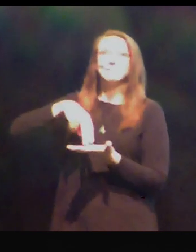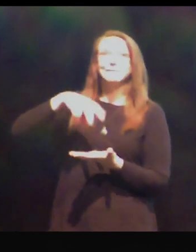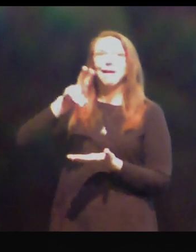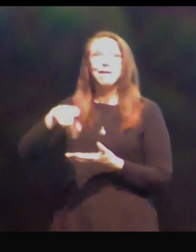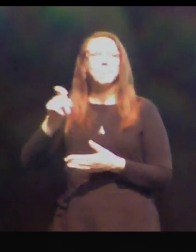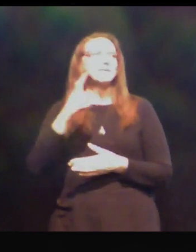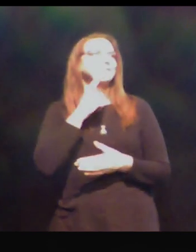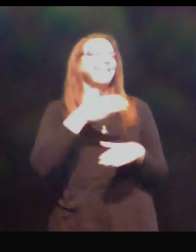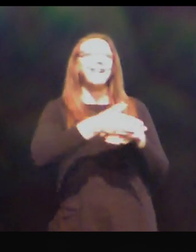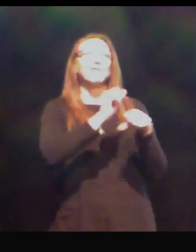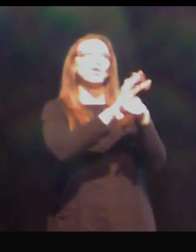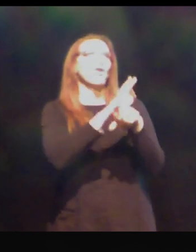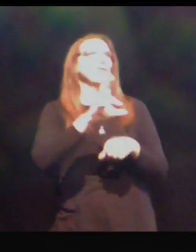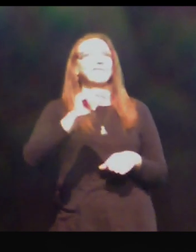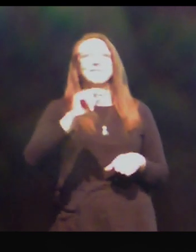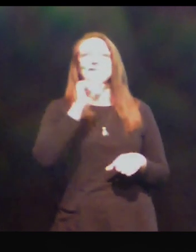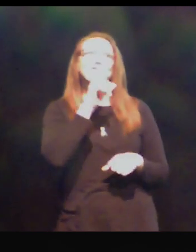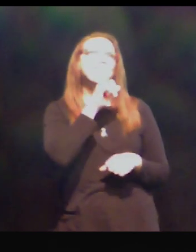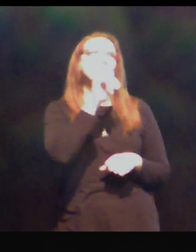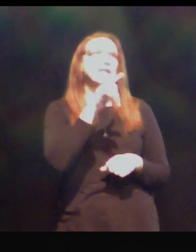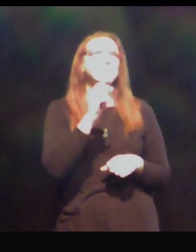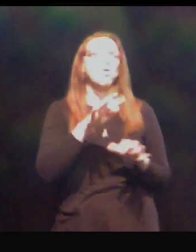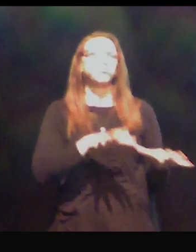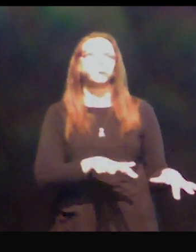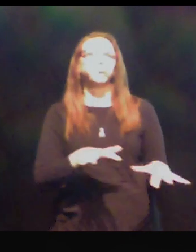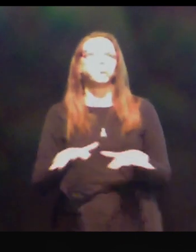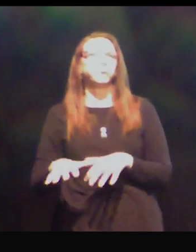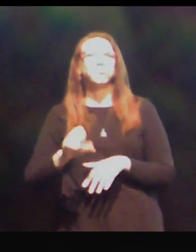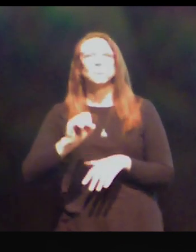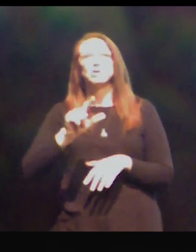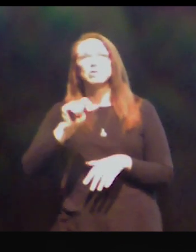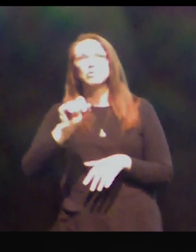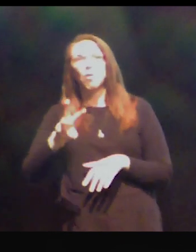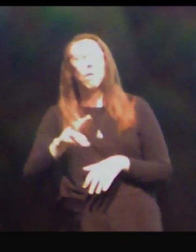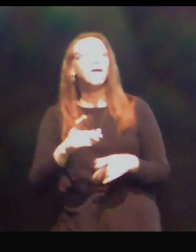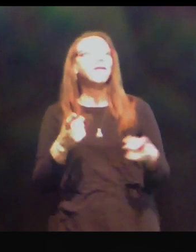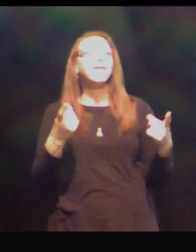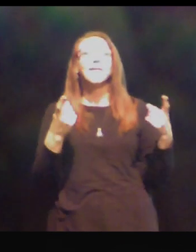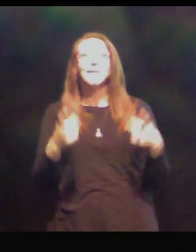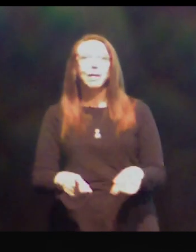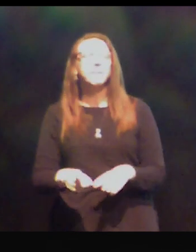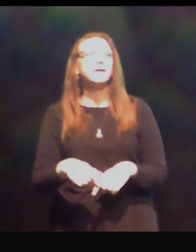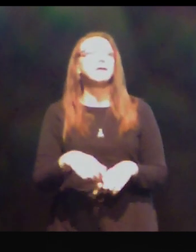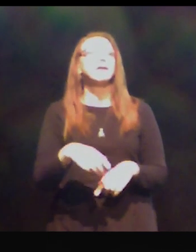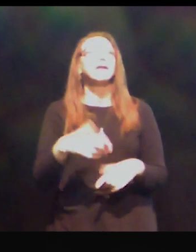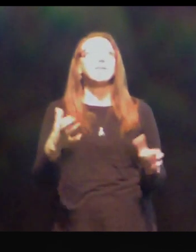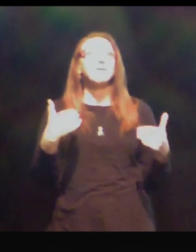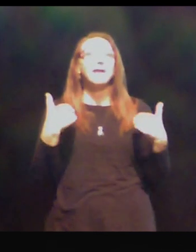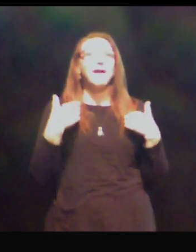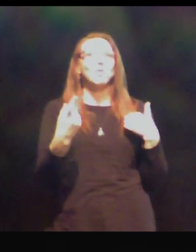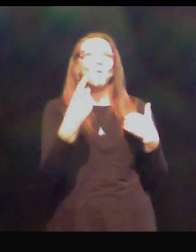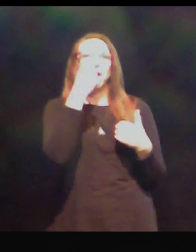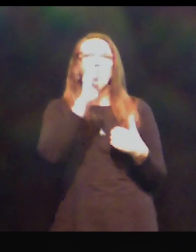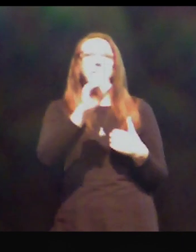after COVID. It's been kind of a little slow-ish. And then what happened was there was one in my backyard, Bananas,